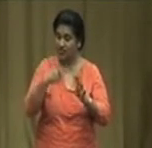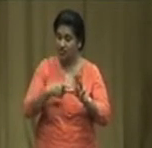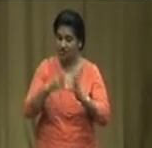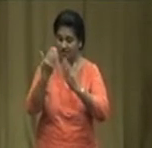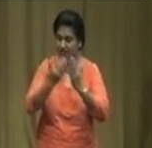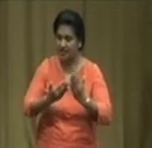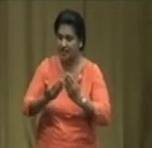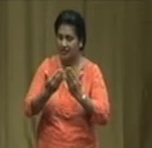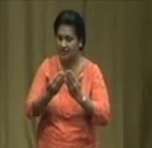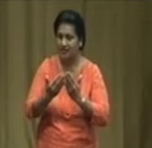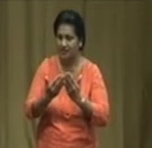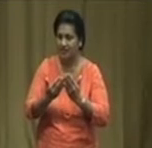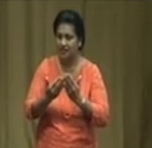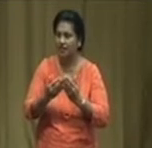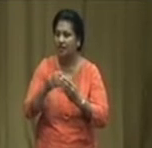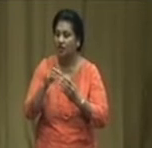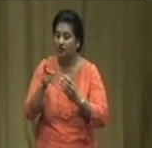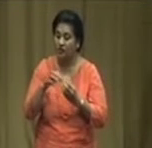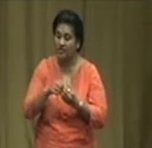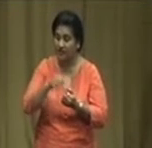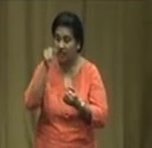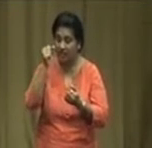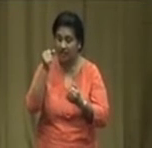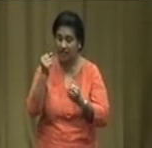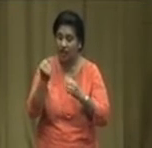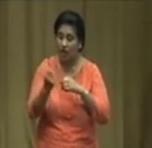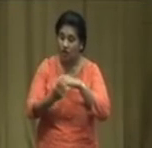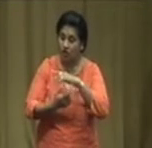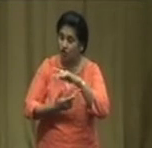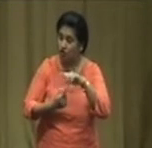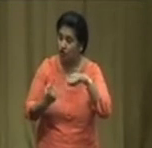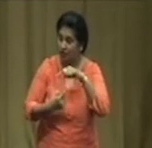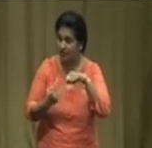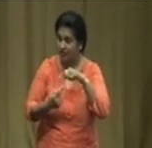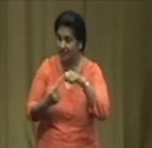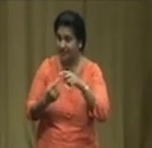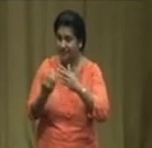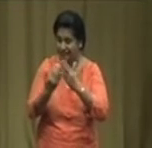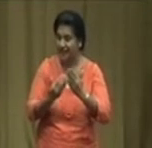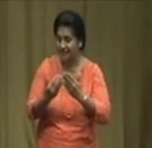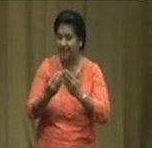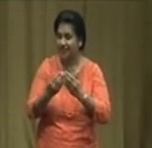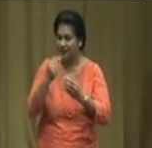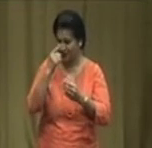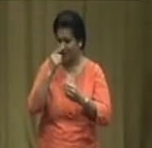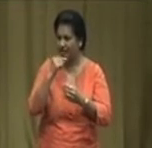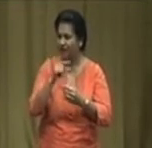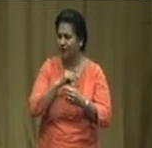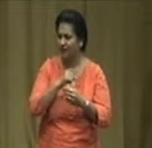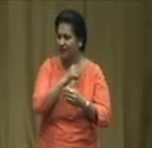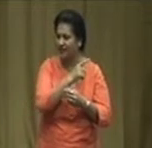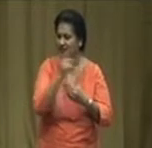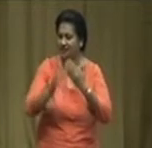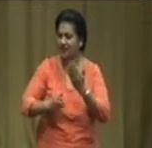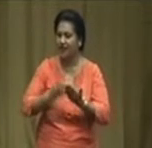of course, being a Certificate of General Studies, the majority of the business courses would qualify for this exit award.